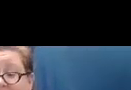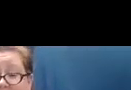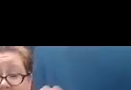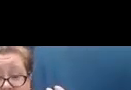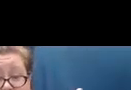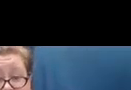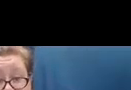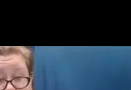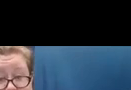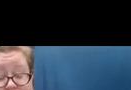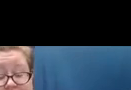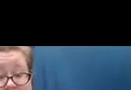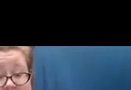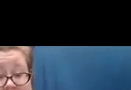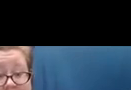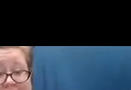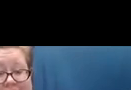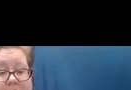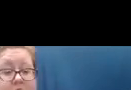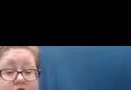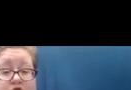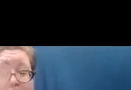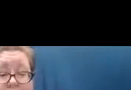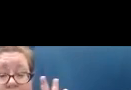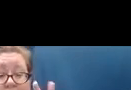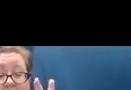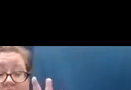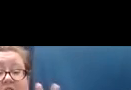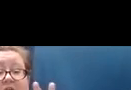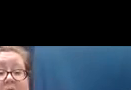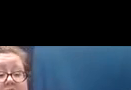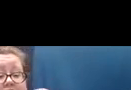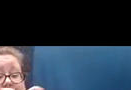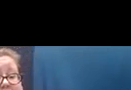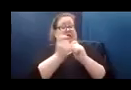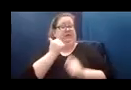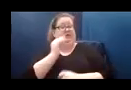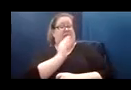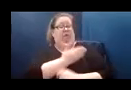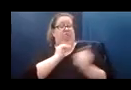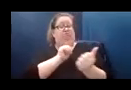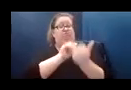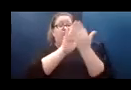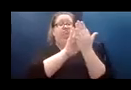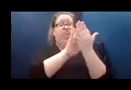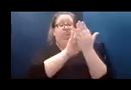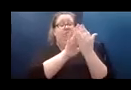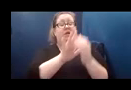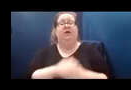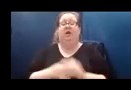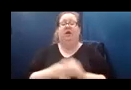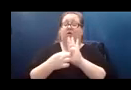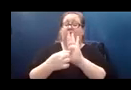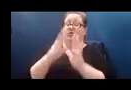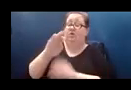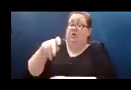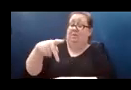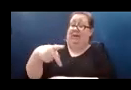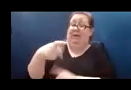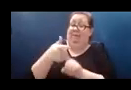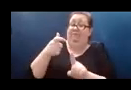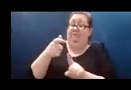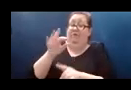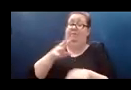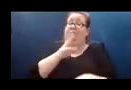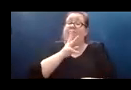your feedback has directly changed our approach to the project. We'll preview some maps from the flood models that we've